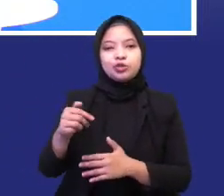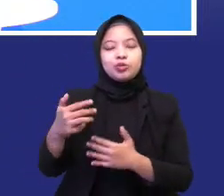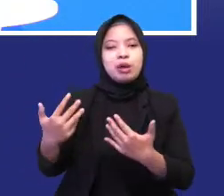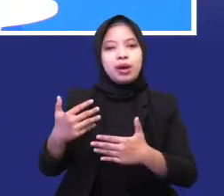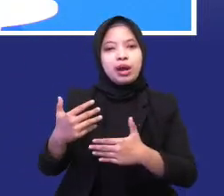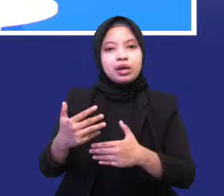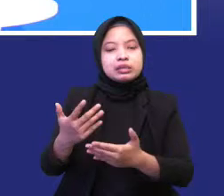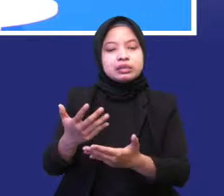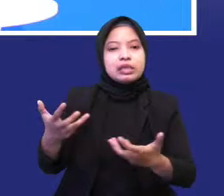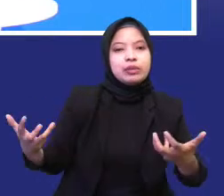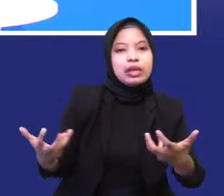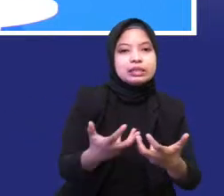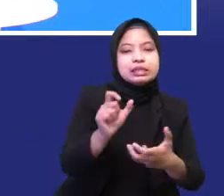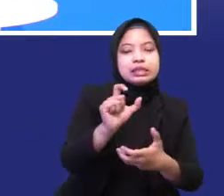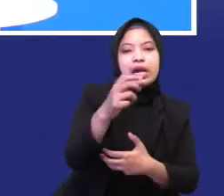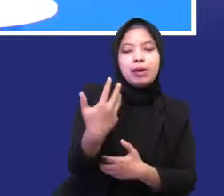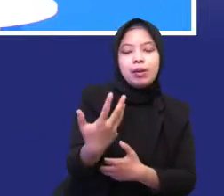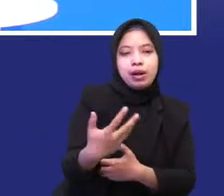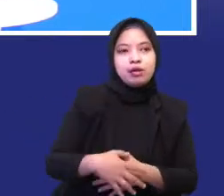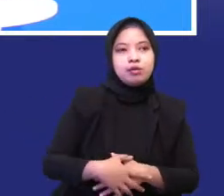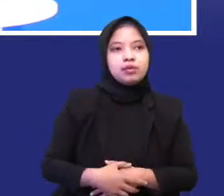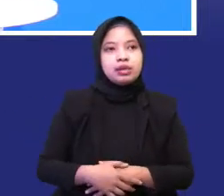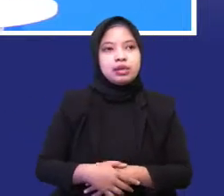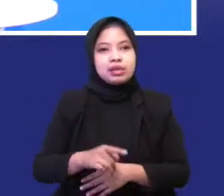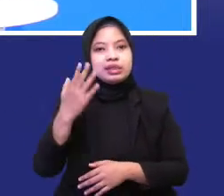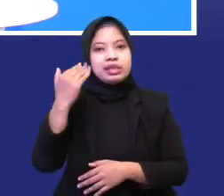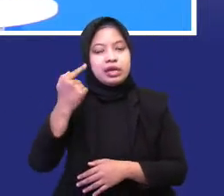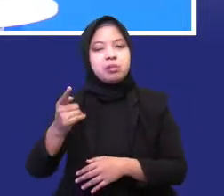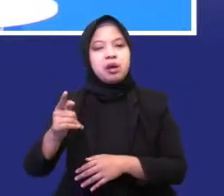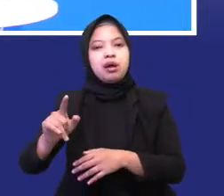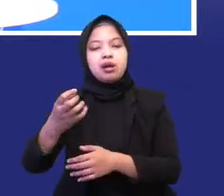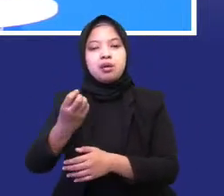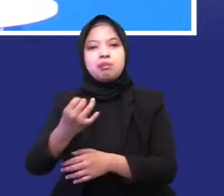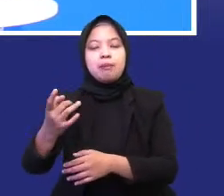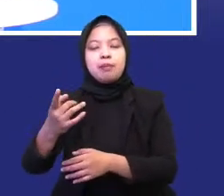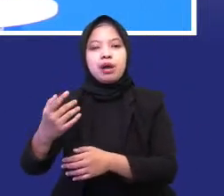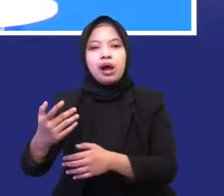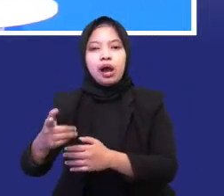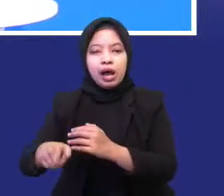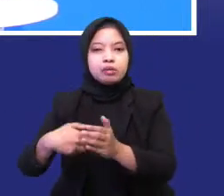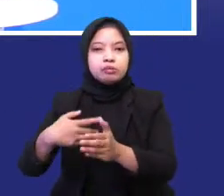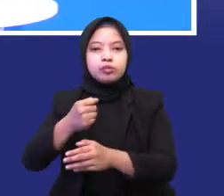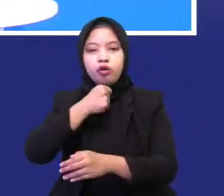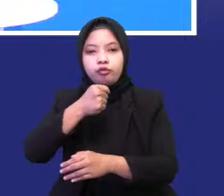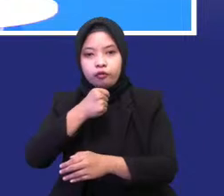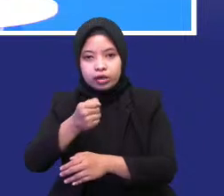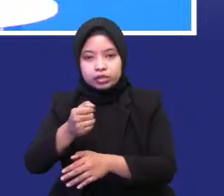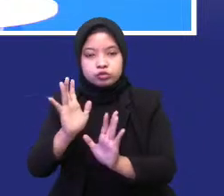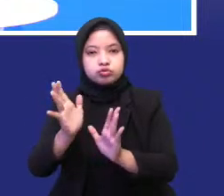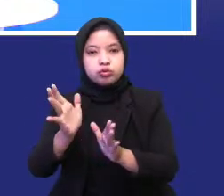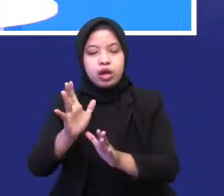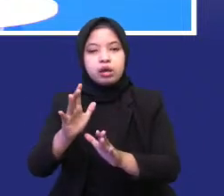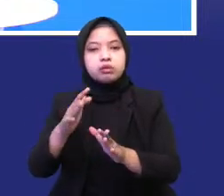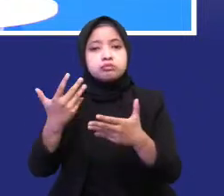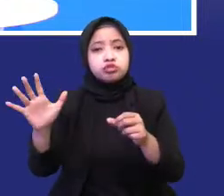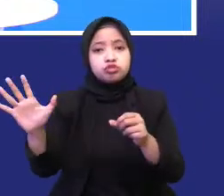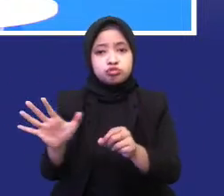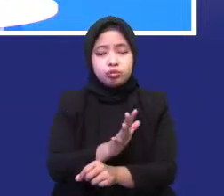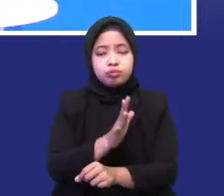So. Yes, we will inform the Ministry of Foreign Affairs and